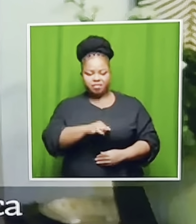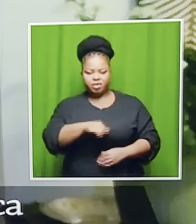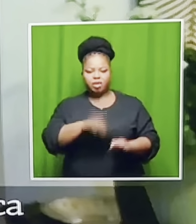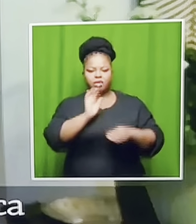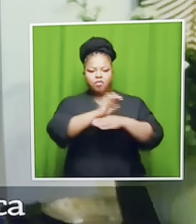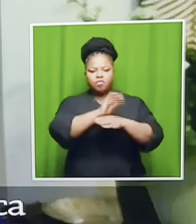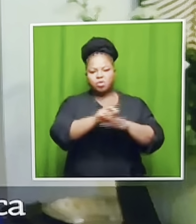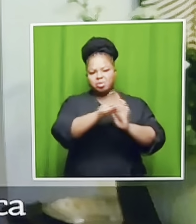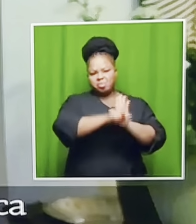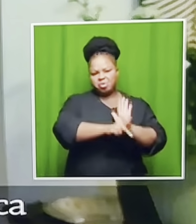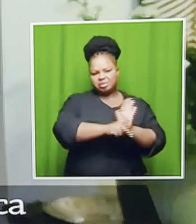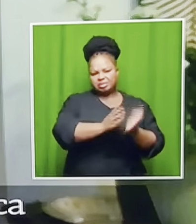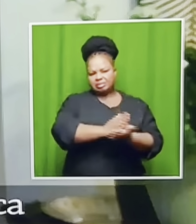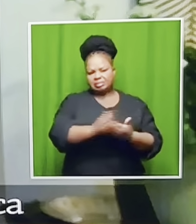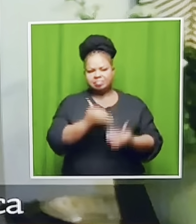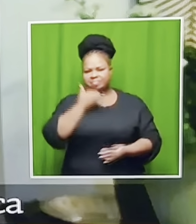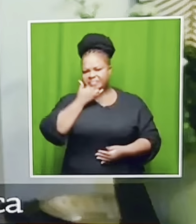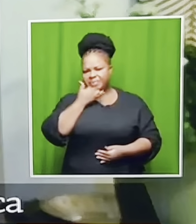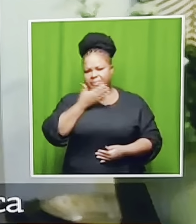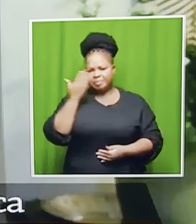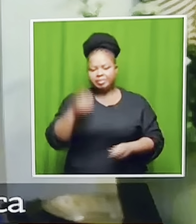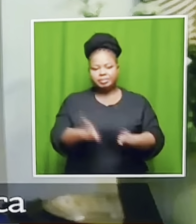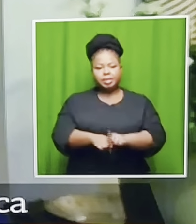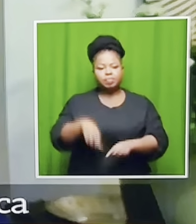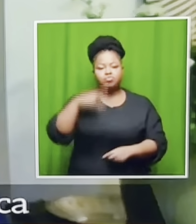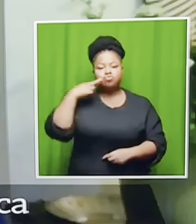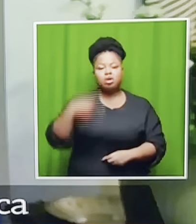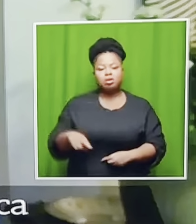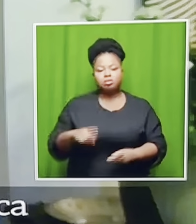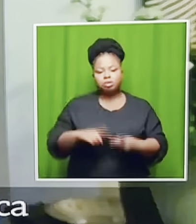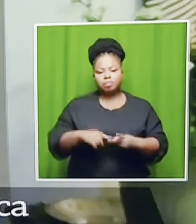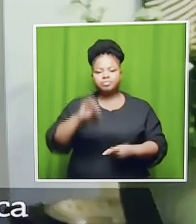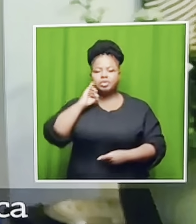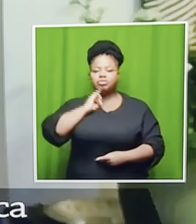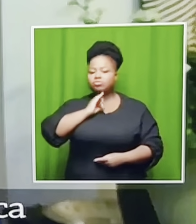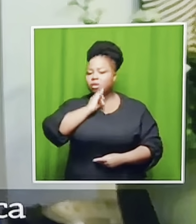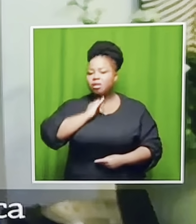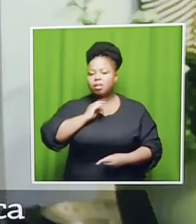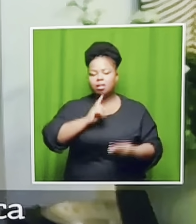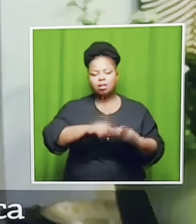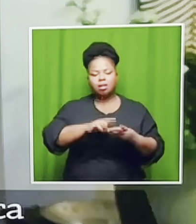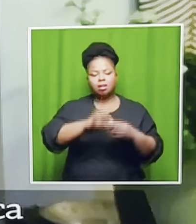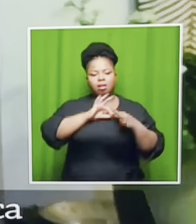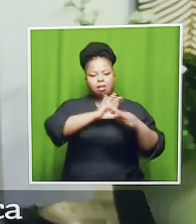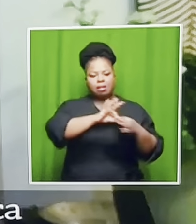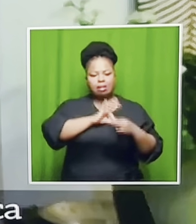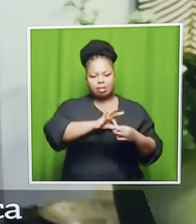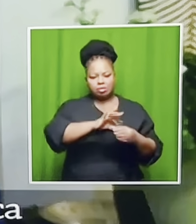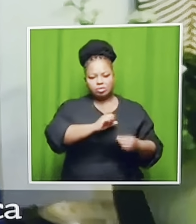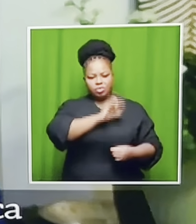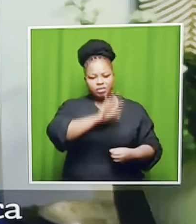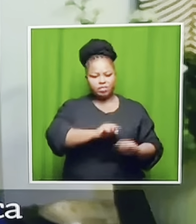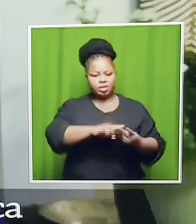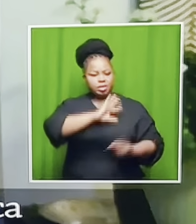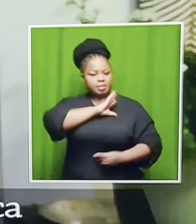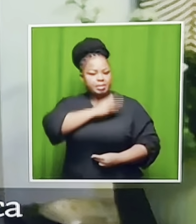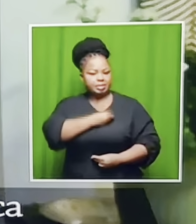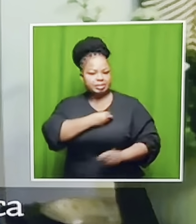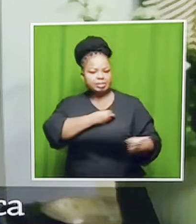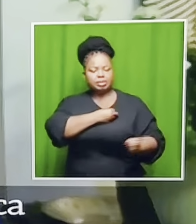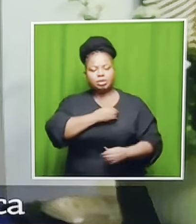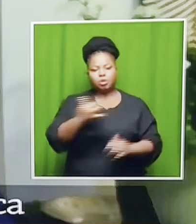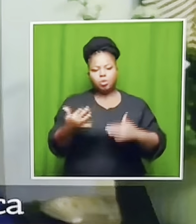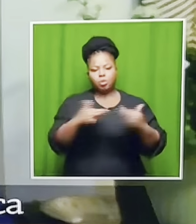policy positions, in particular Russia, in particular Israel, the relationship with Israel as it pertains to the Palestinian cause, the war